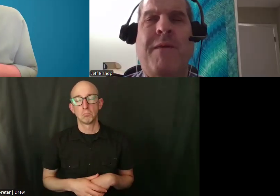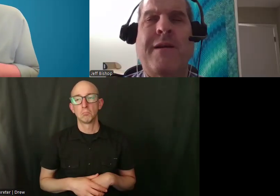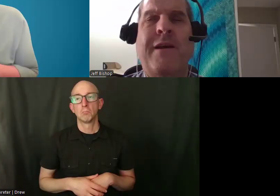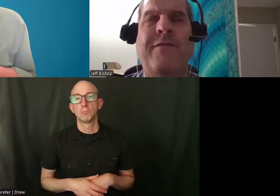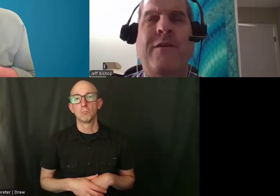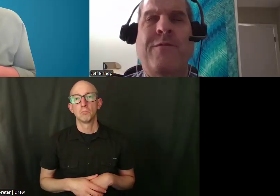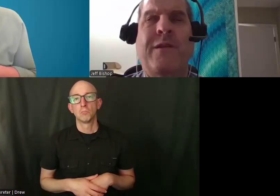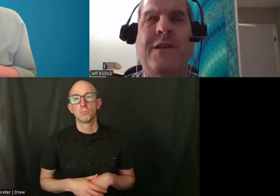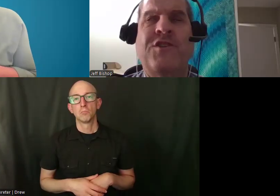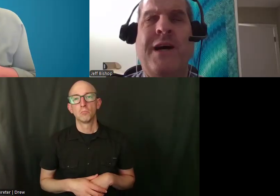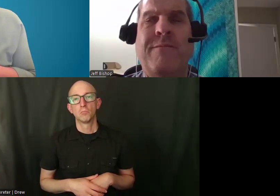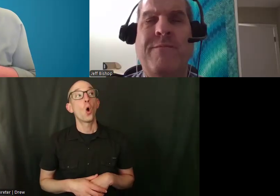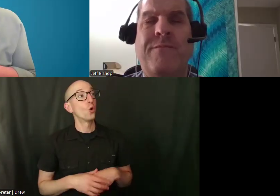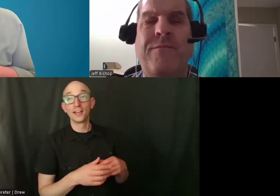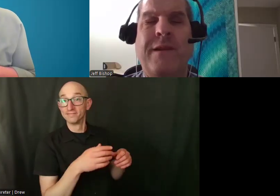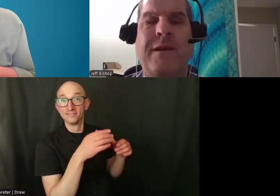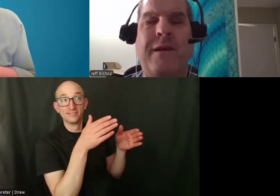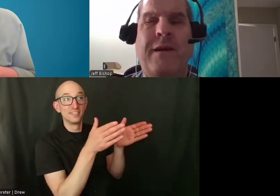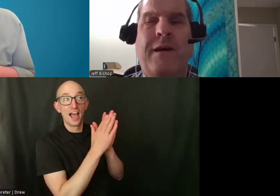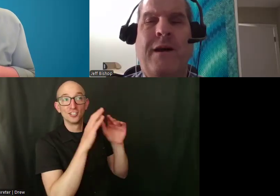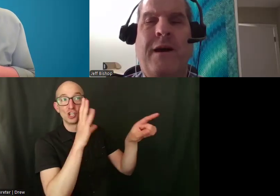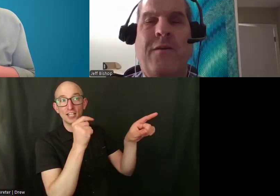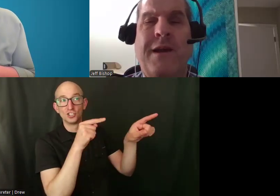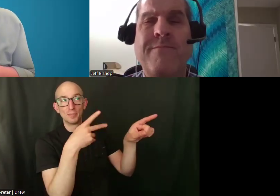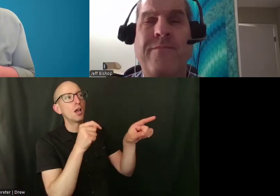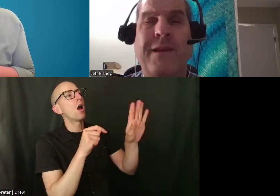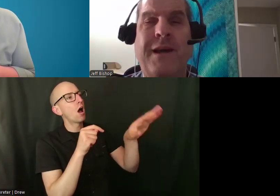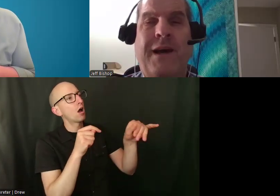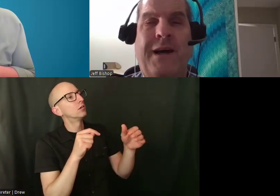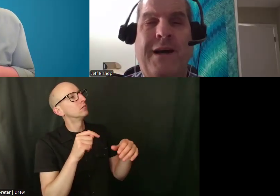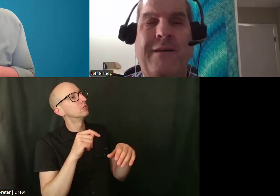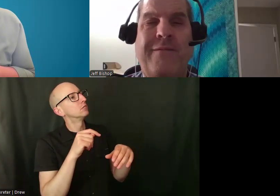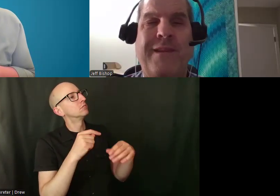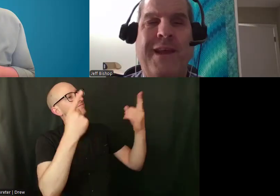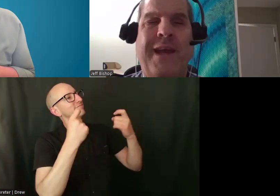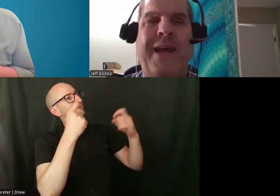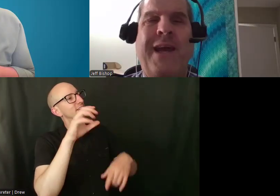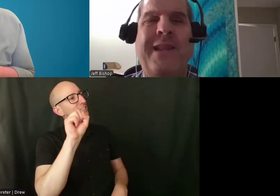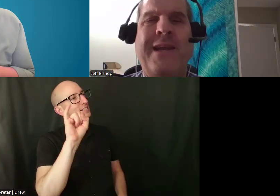Simulate a mock interview for this job. Okay. Uh,